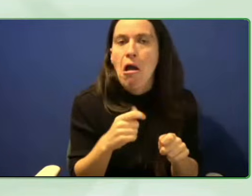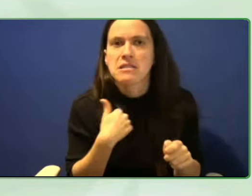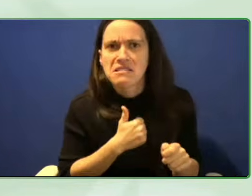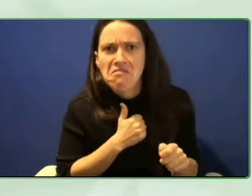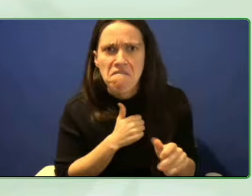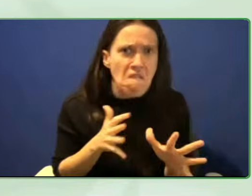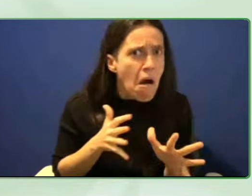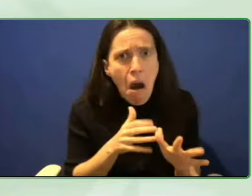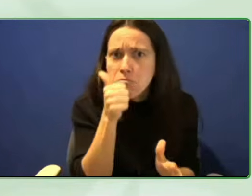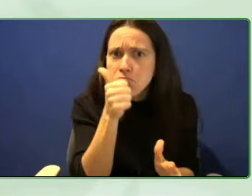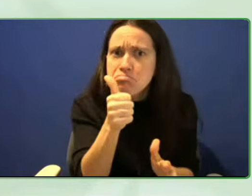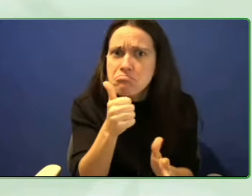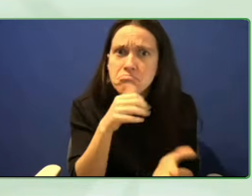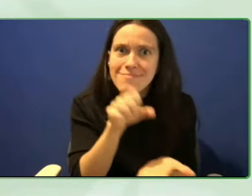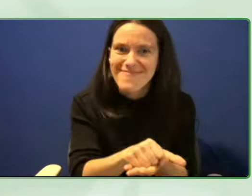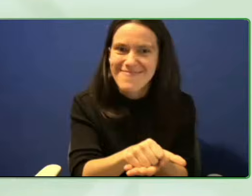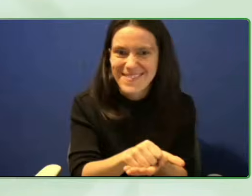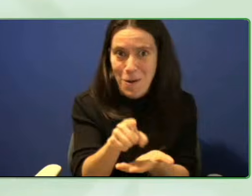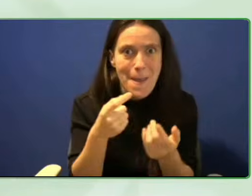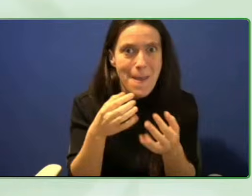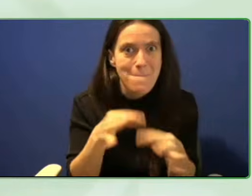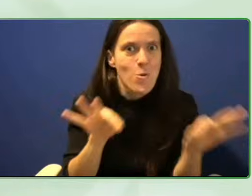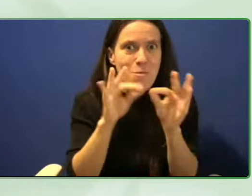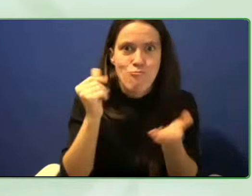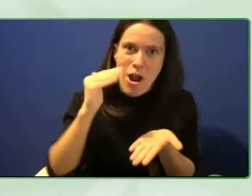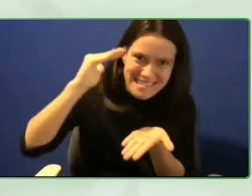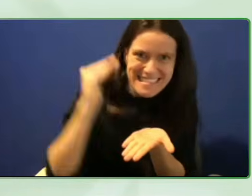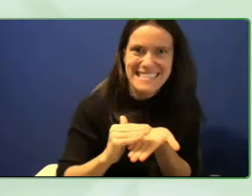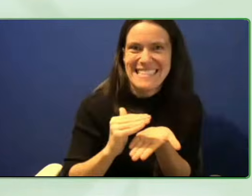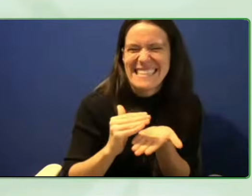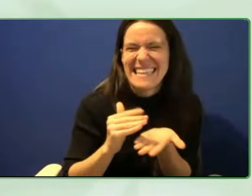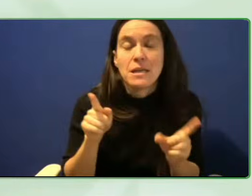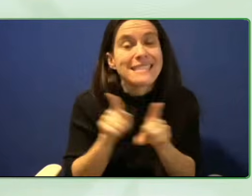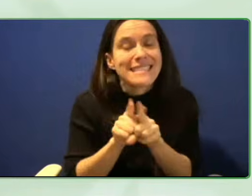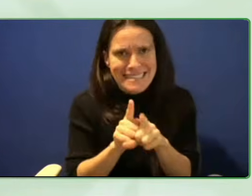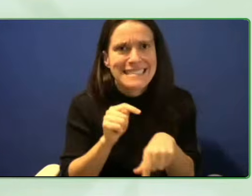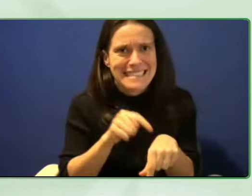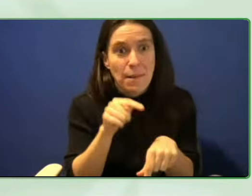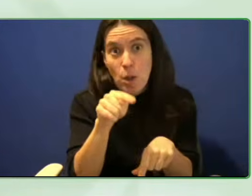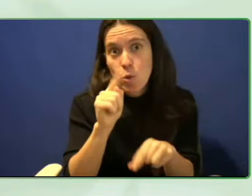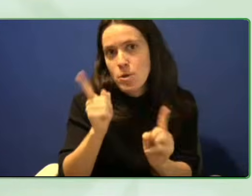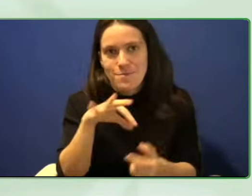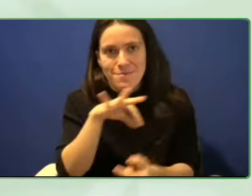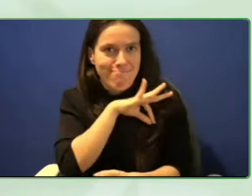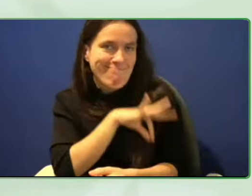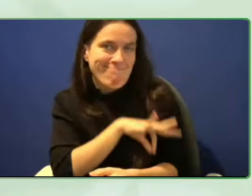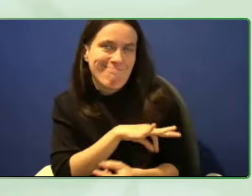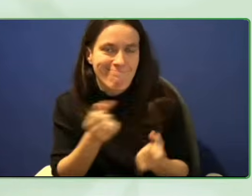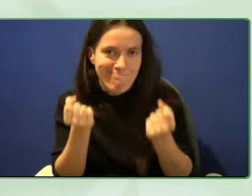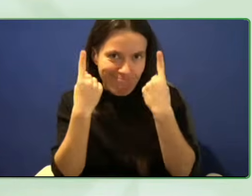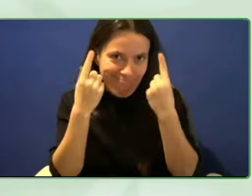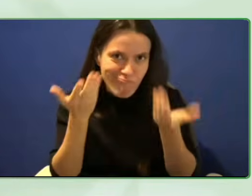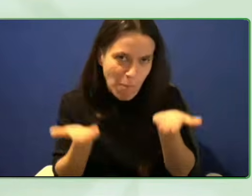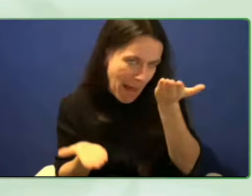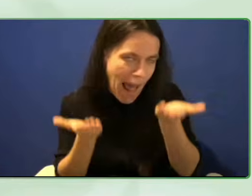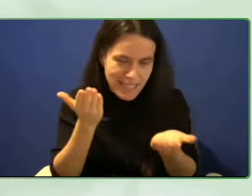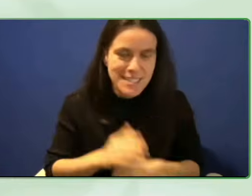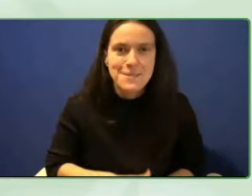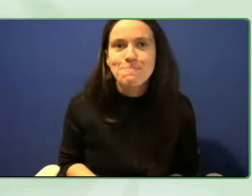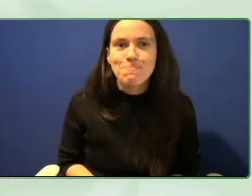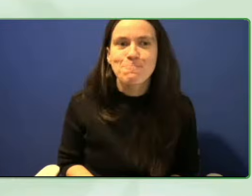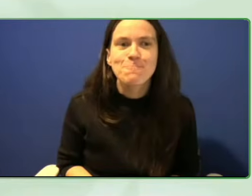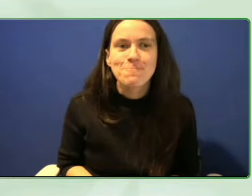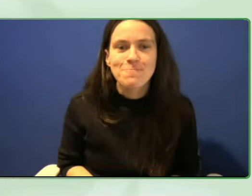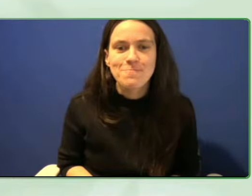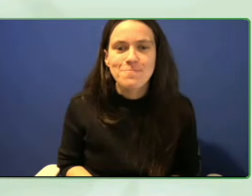down is important. At the same time, you also need to eat when you're a company.